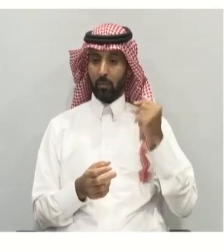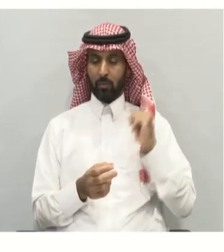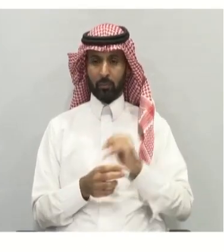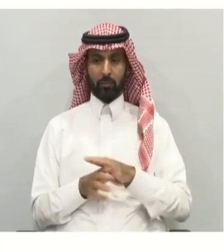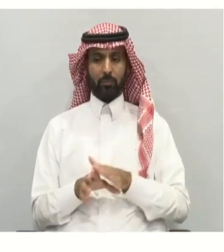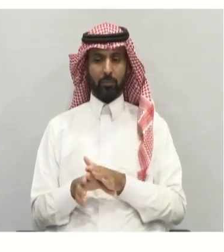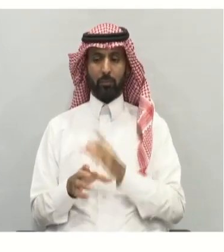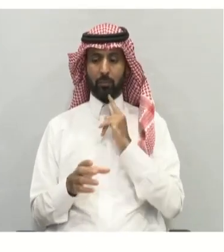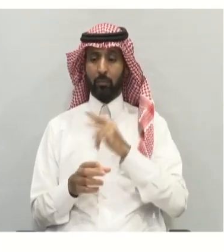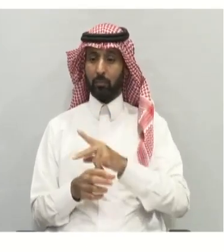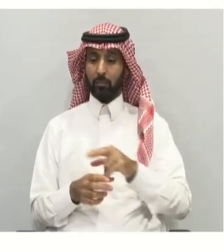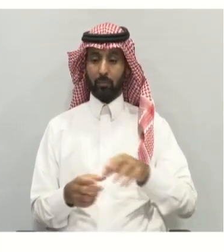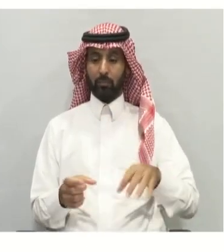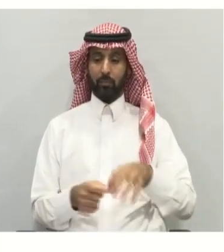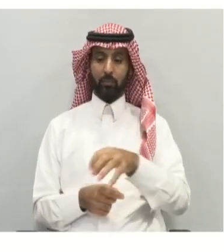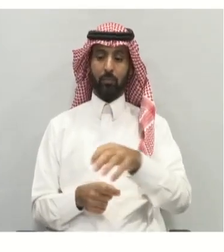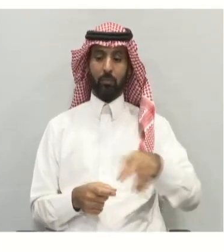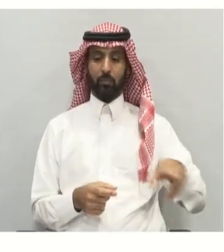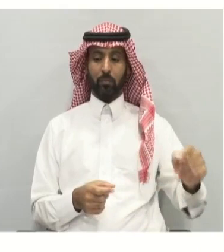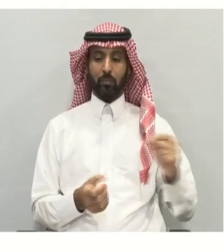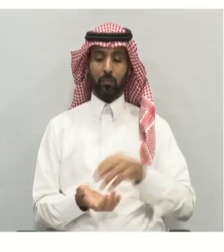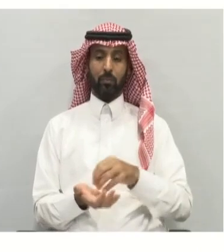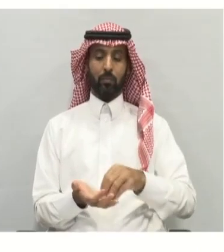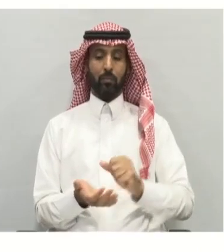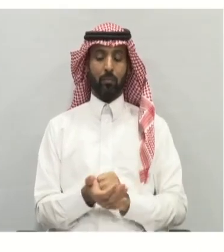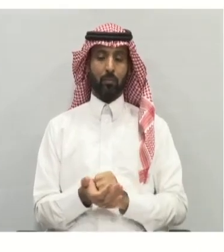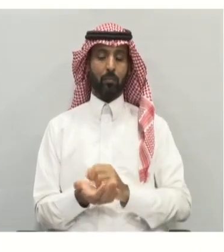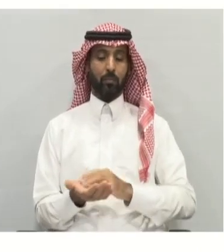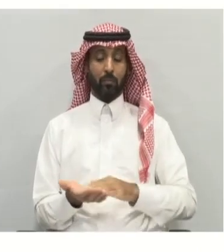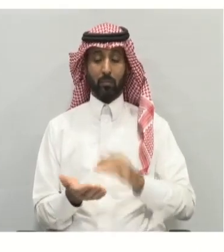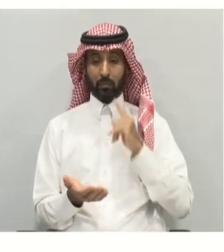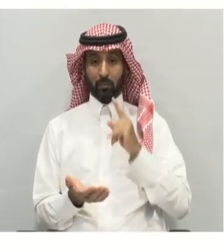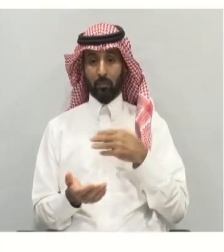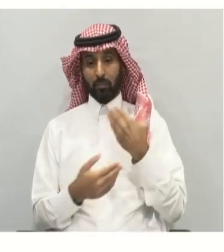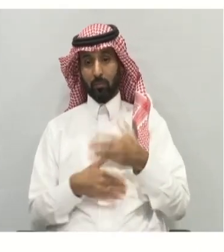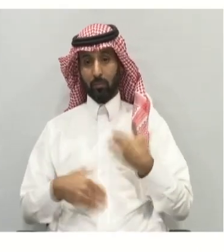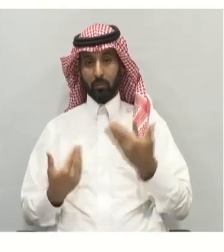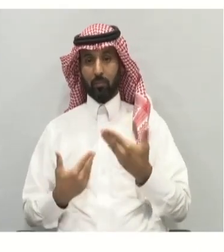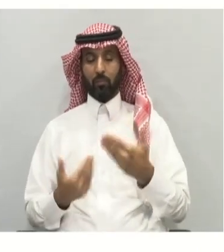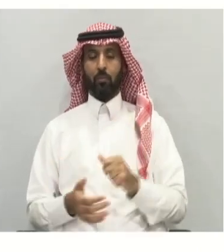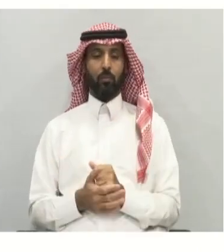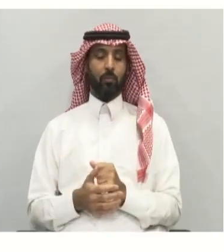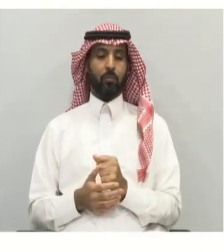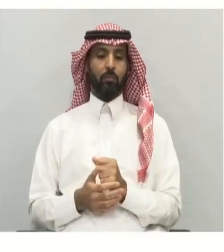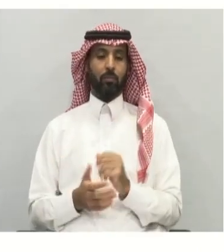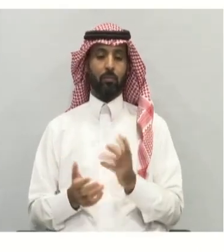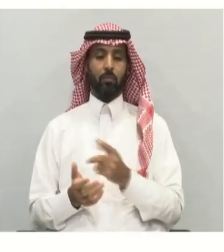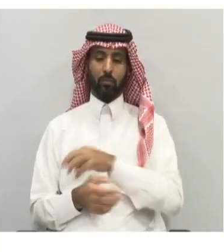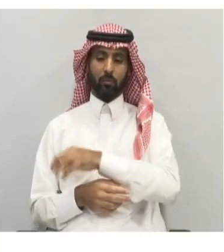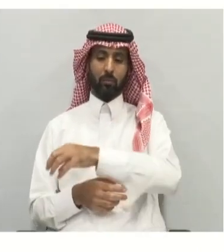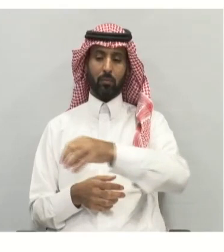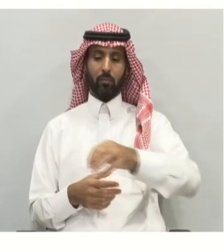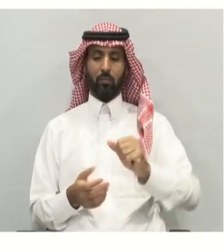of different countries, and also we talked about different forms of celebrations in each